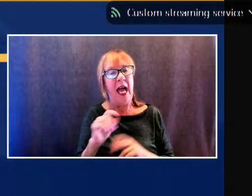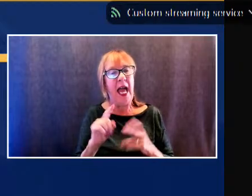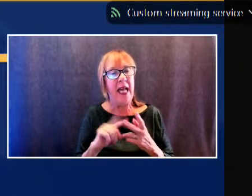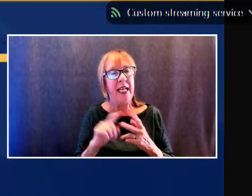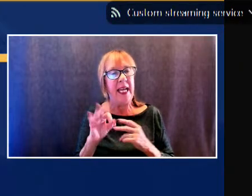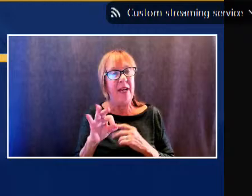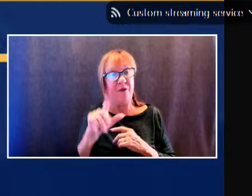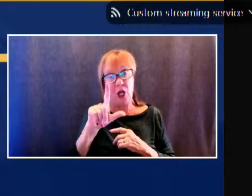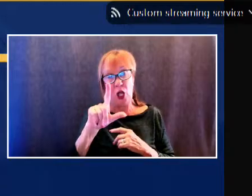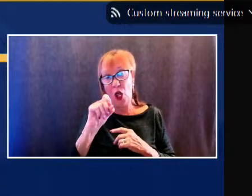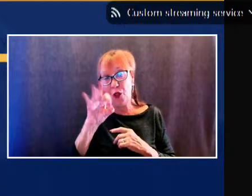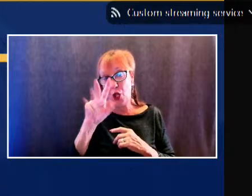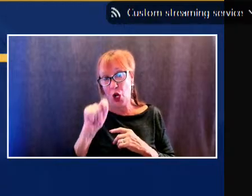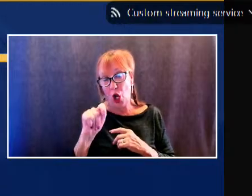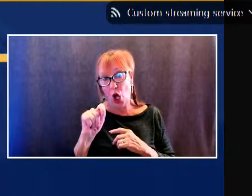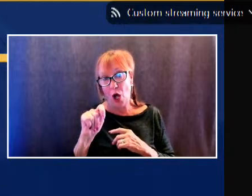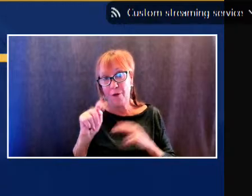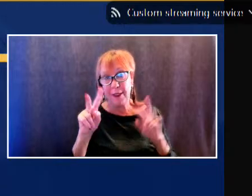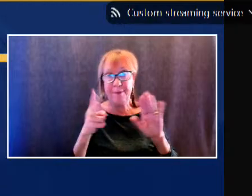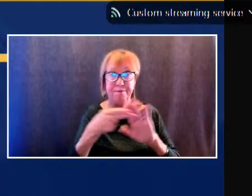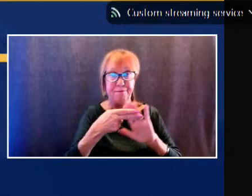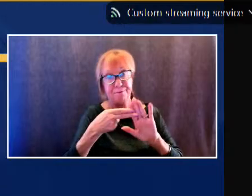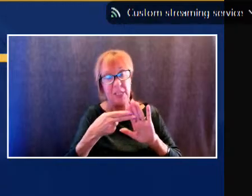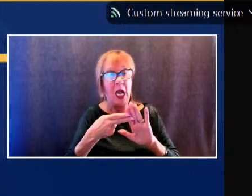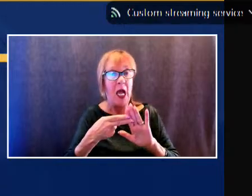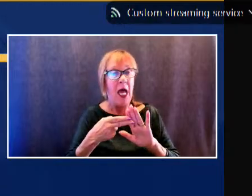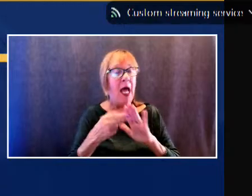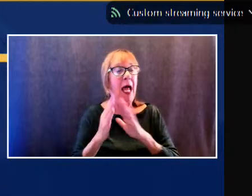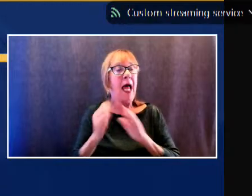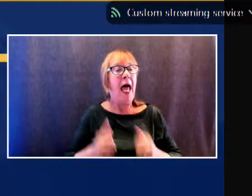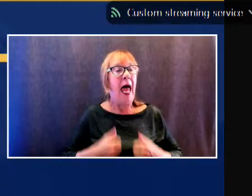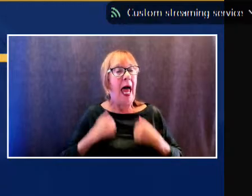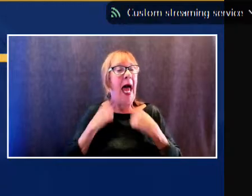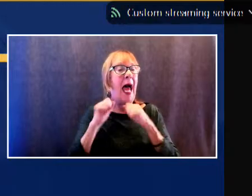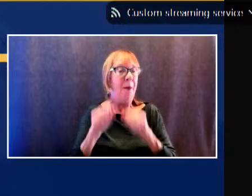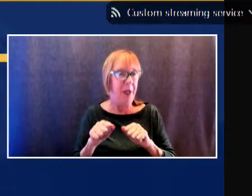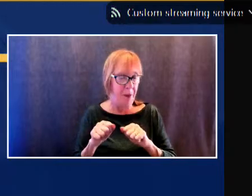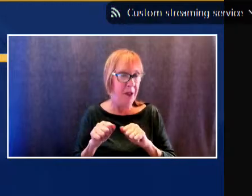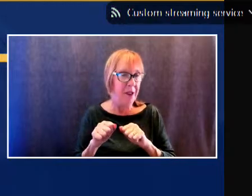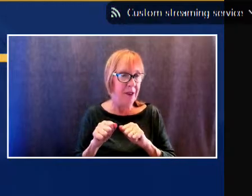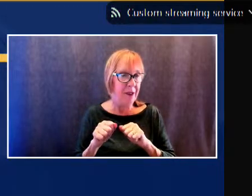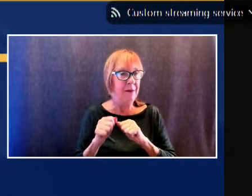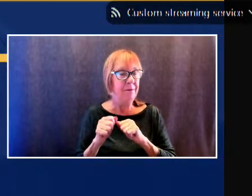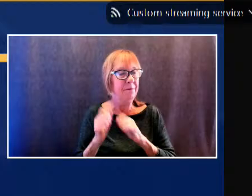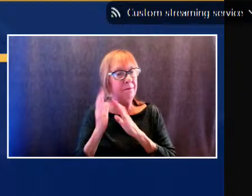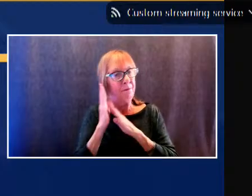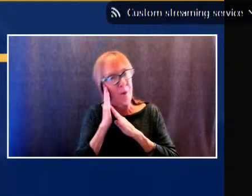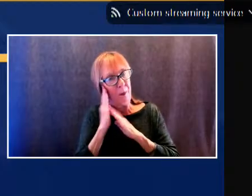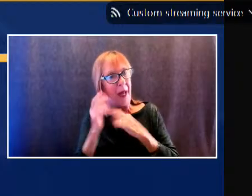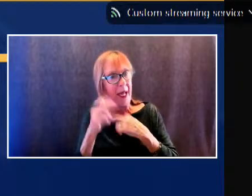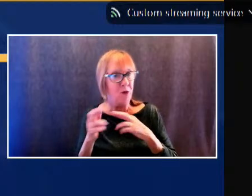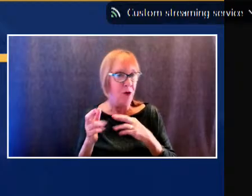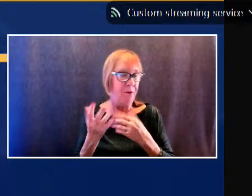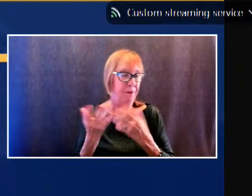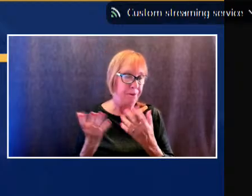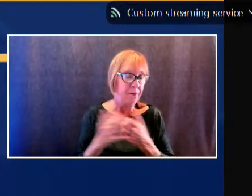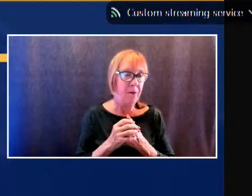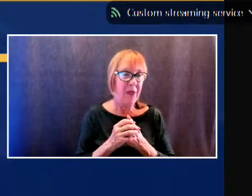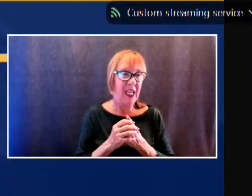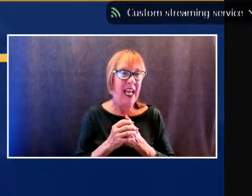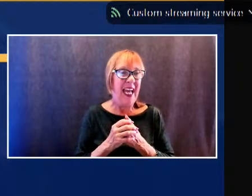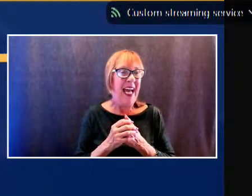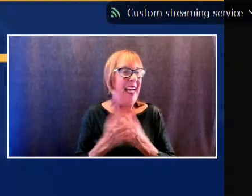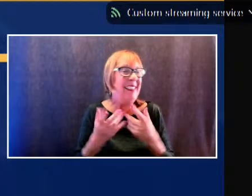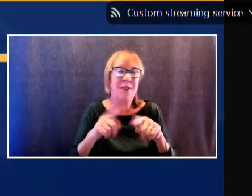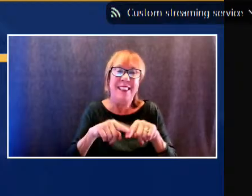or not. So lots of it depends. I know I never like giving it depends answers, but if you